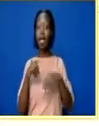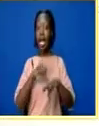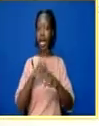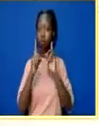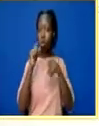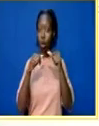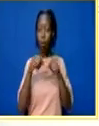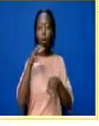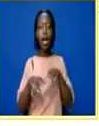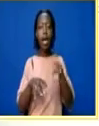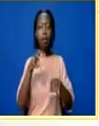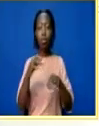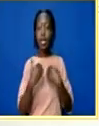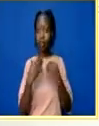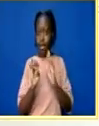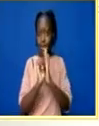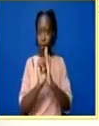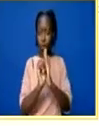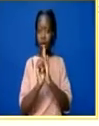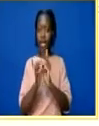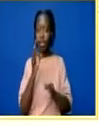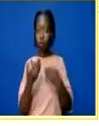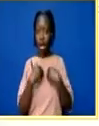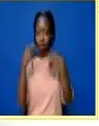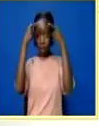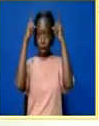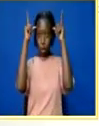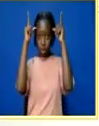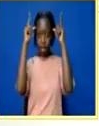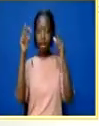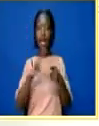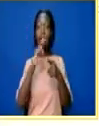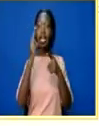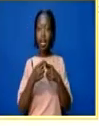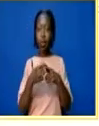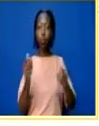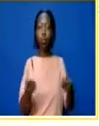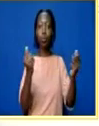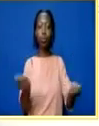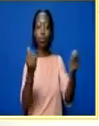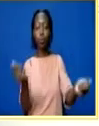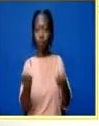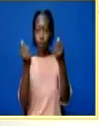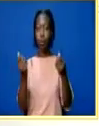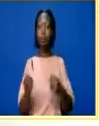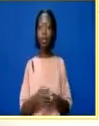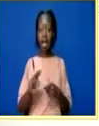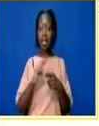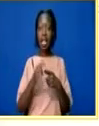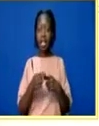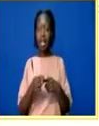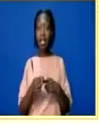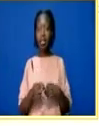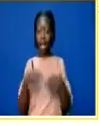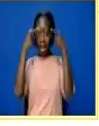yeah. we have... Let's say, for example, you have cows okay. and you're taking them out to graze. Mm-hmm. So they are going to follow a certain path.